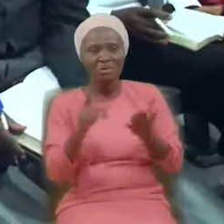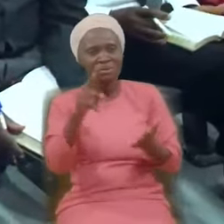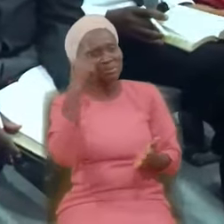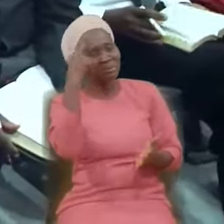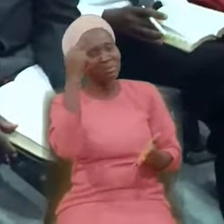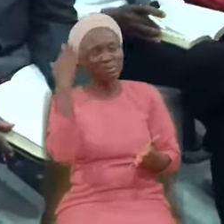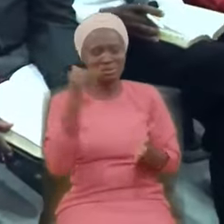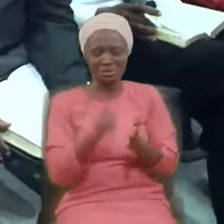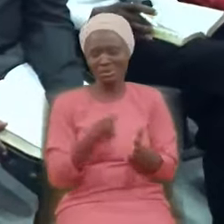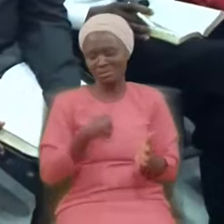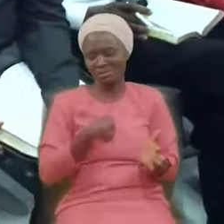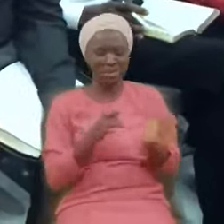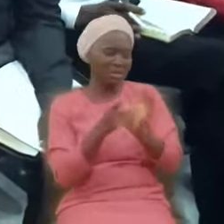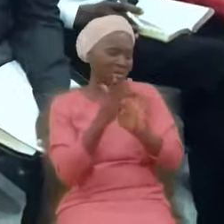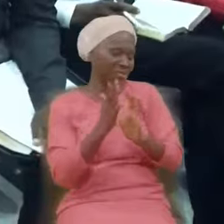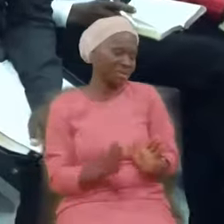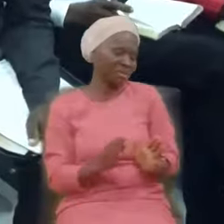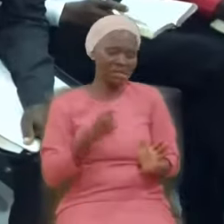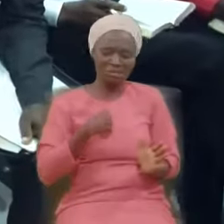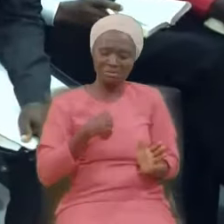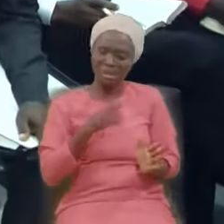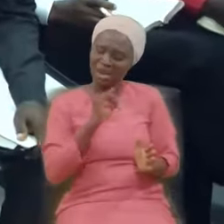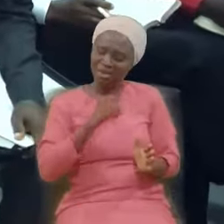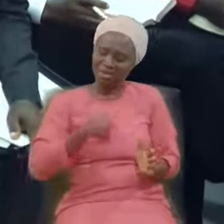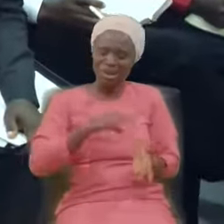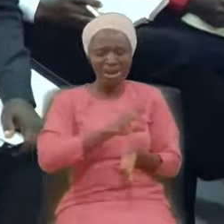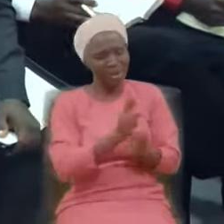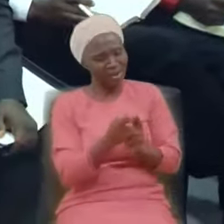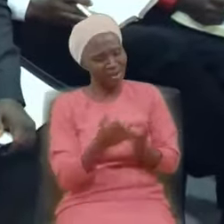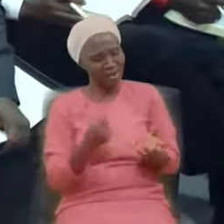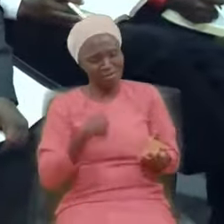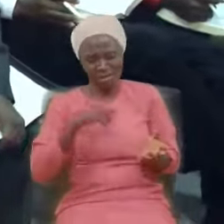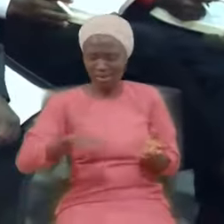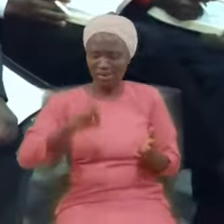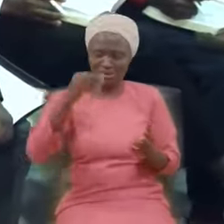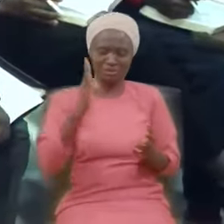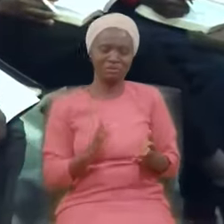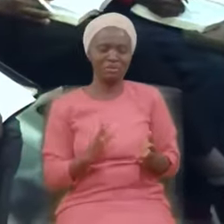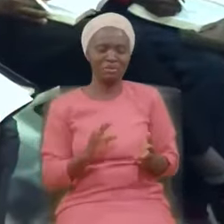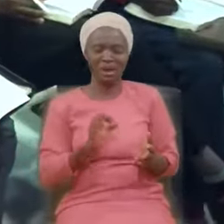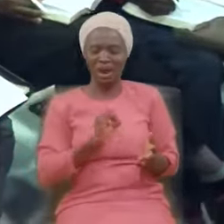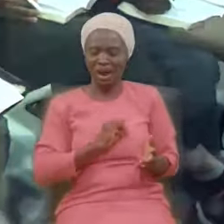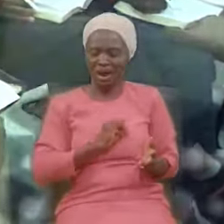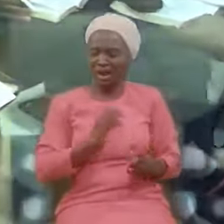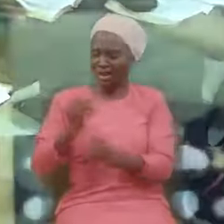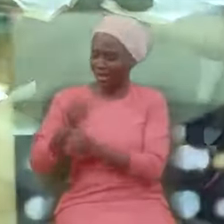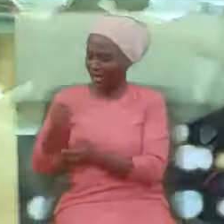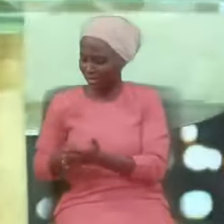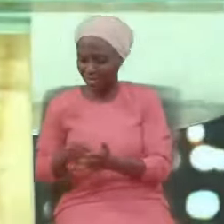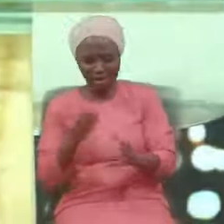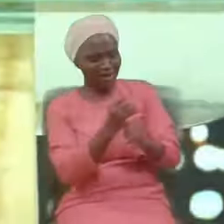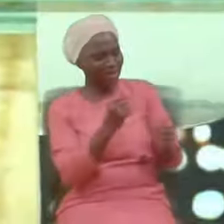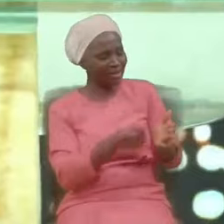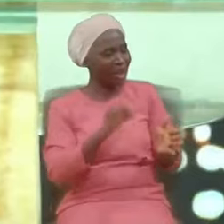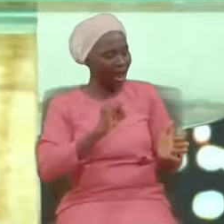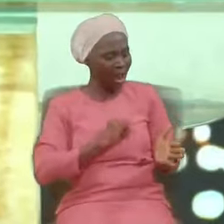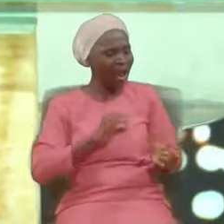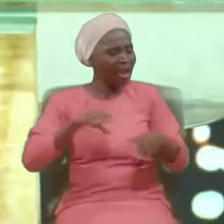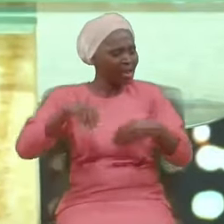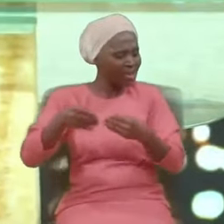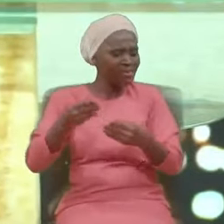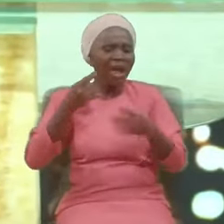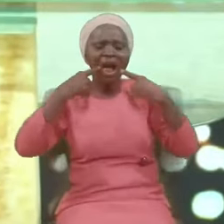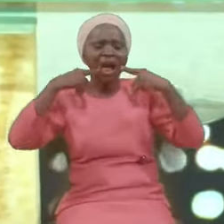again, I got this. Pastor, I gave testimony in my district. Did they tell you,